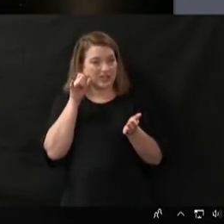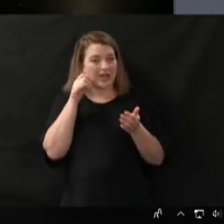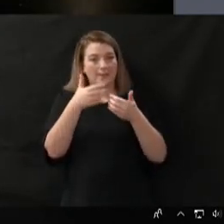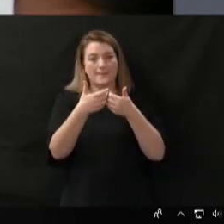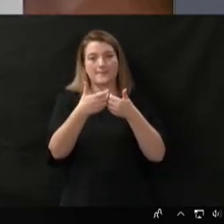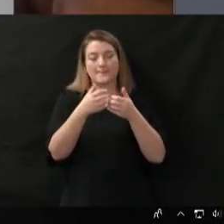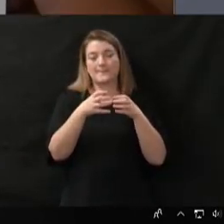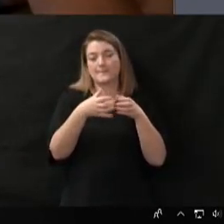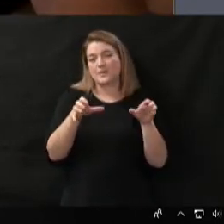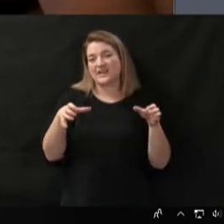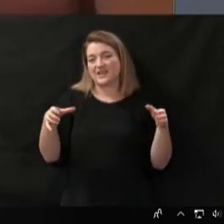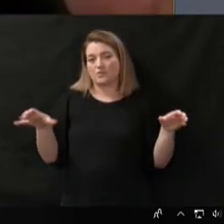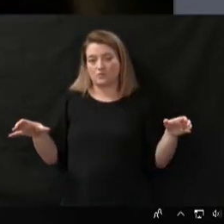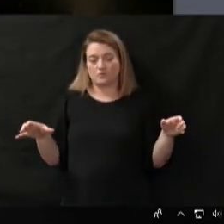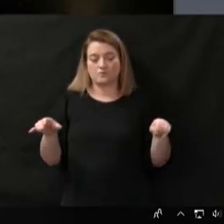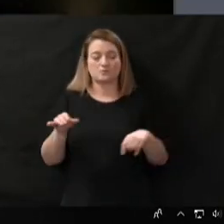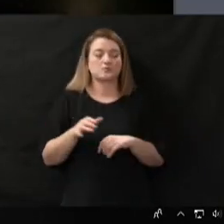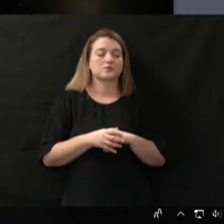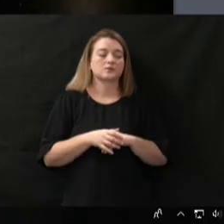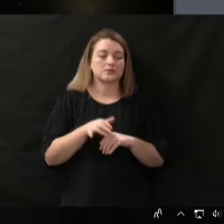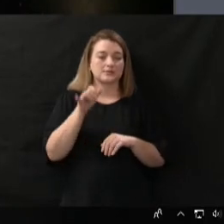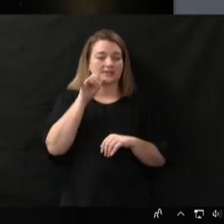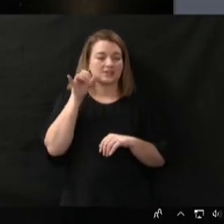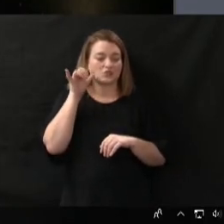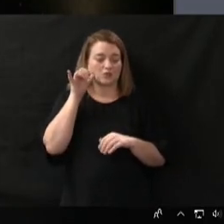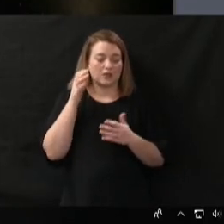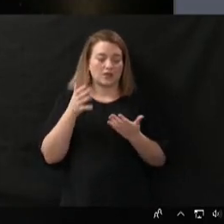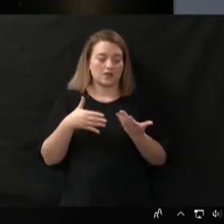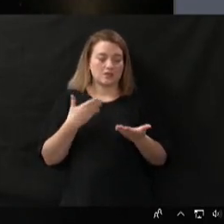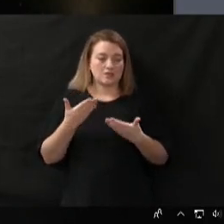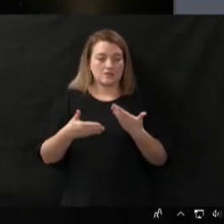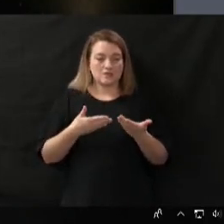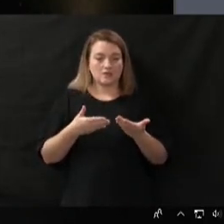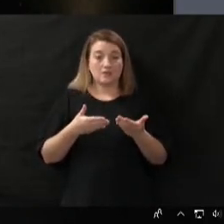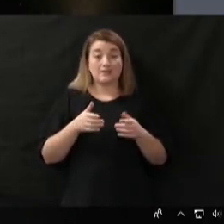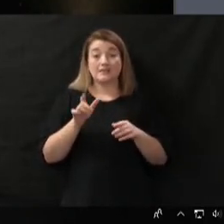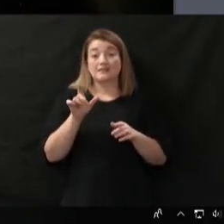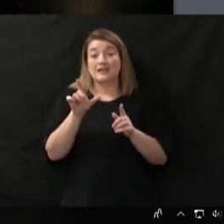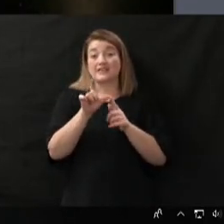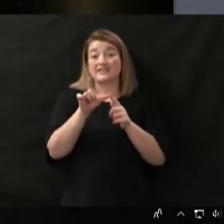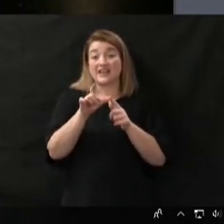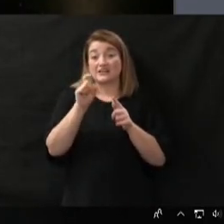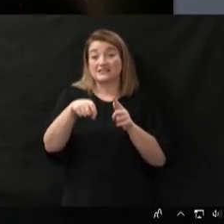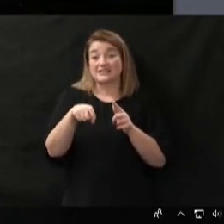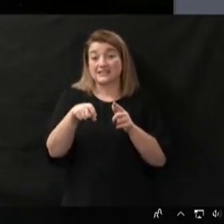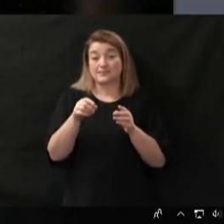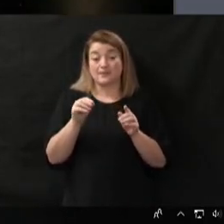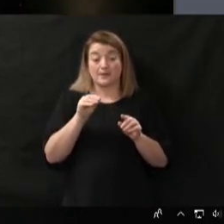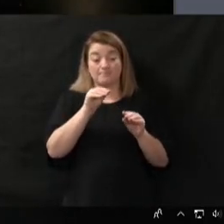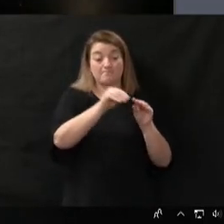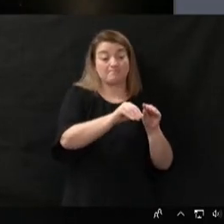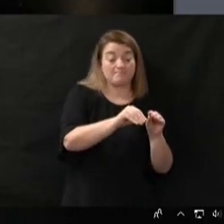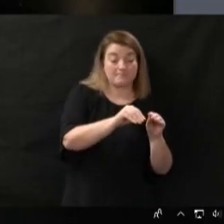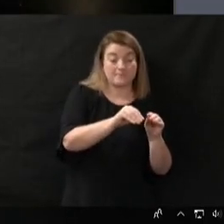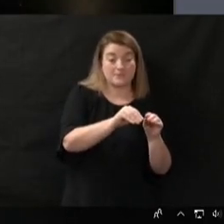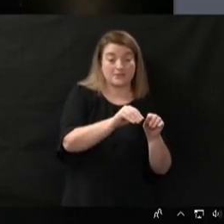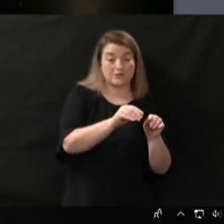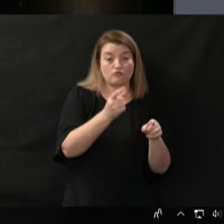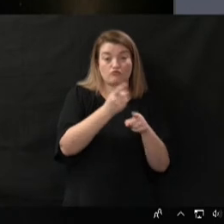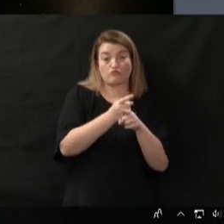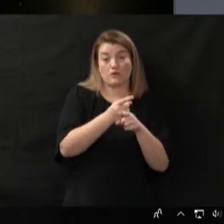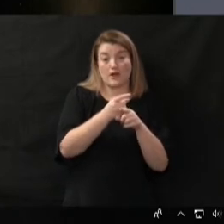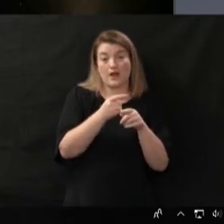make sure to put the letters in the right place. Because if you have a Y at the end, that